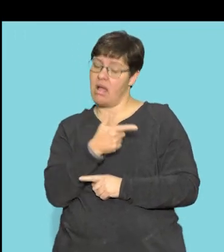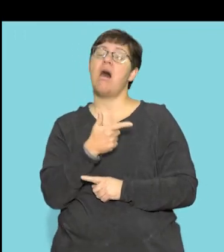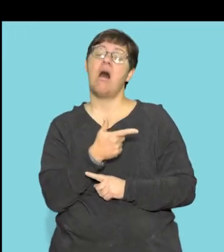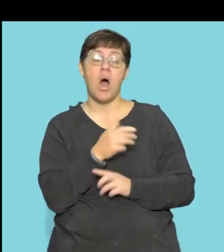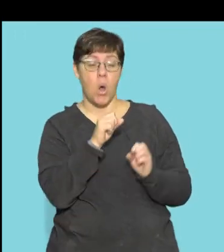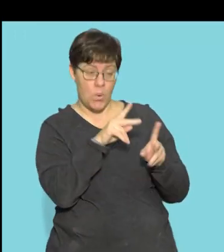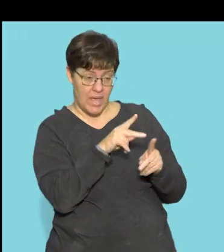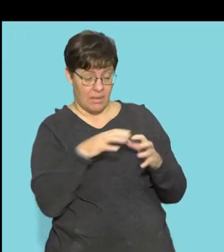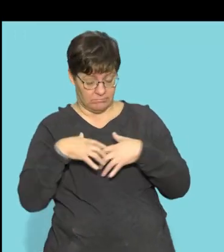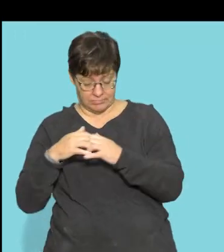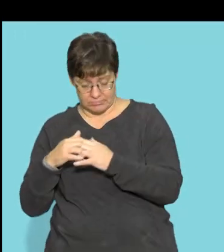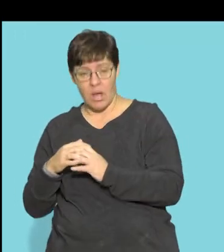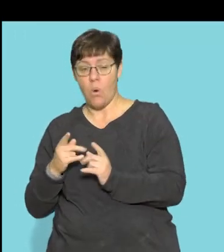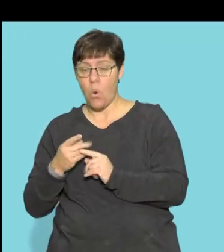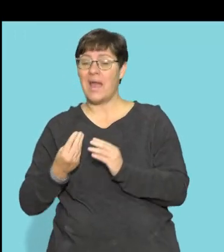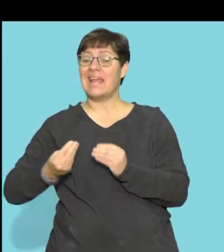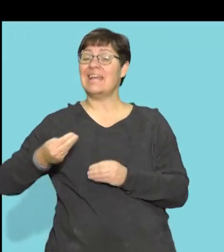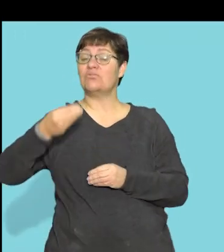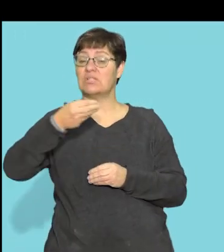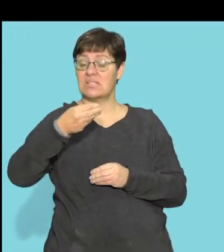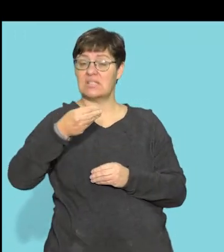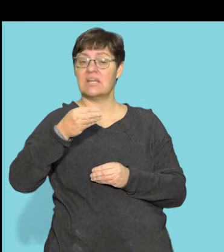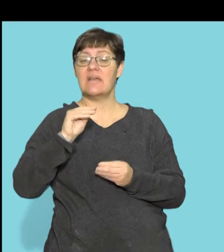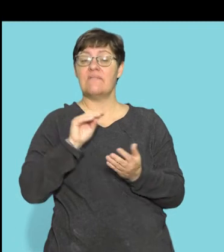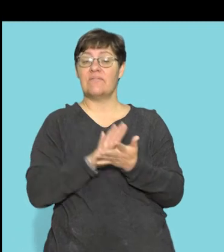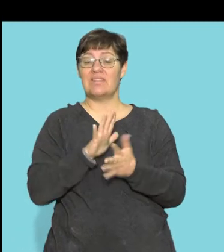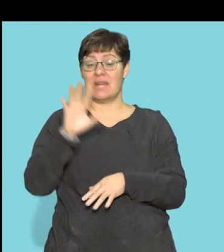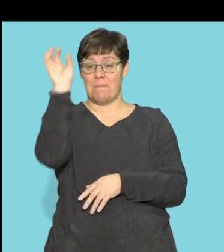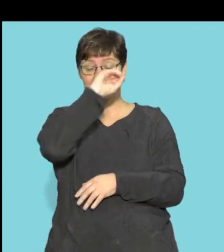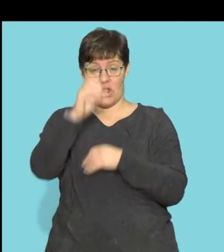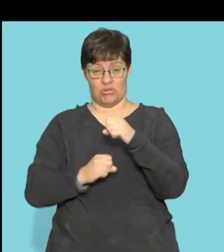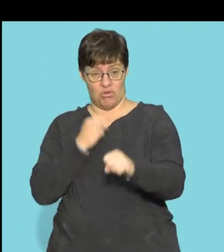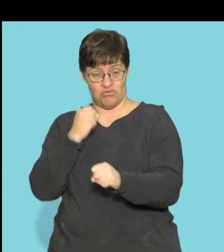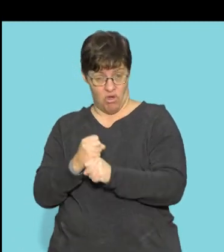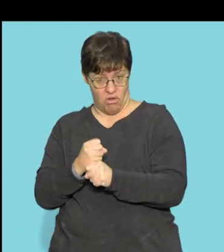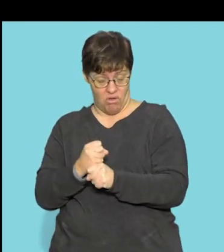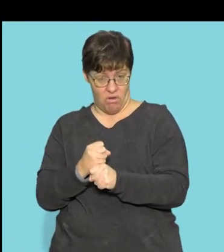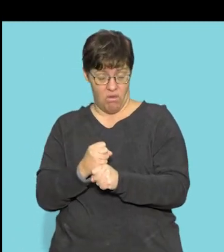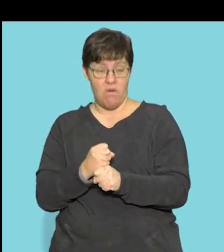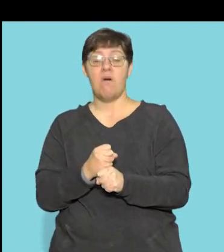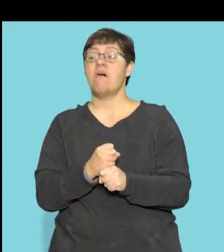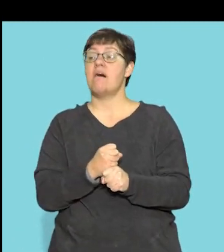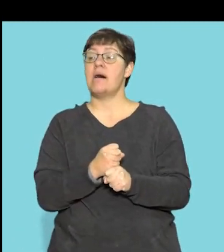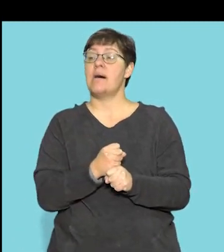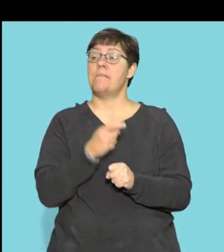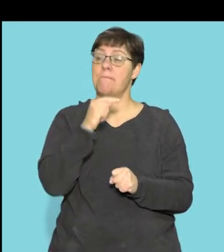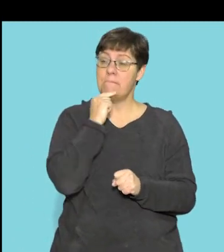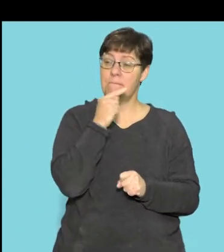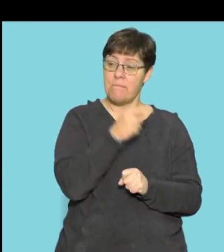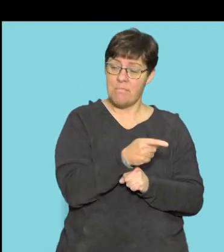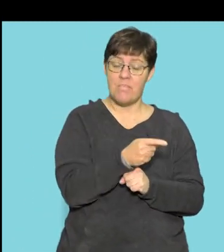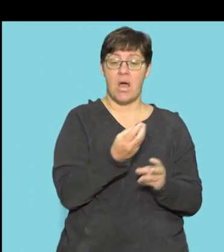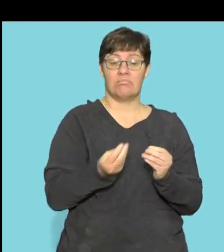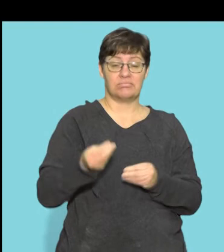you 15% per annum, compounded monthly, and the payment starts 1 month